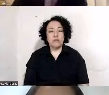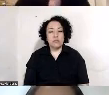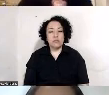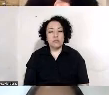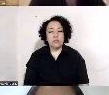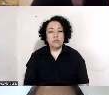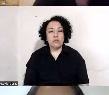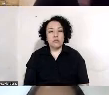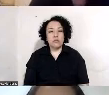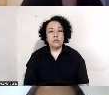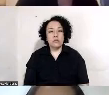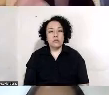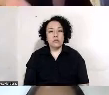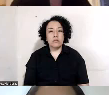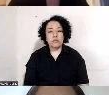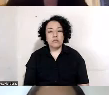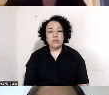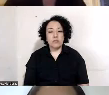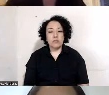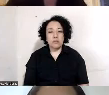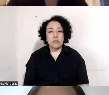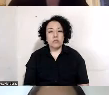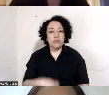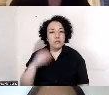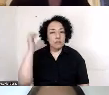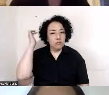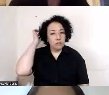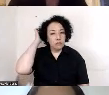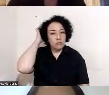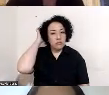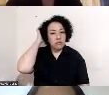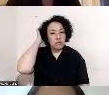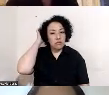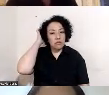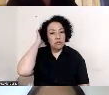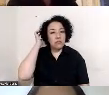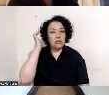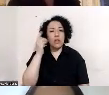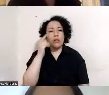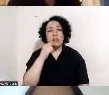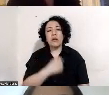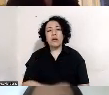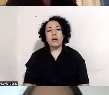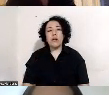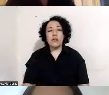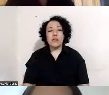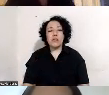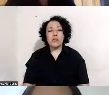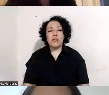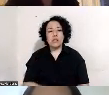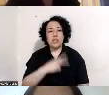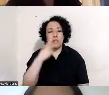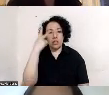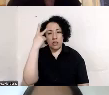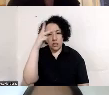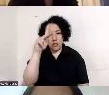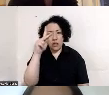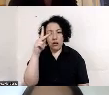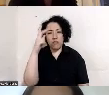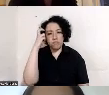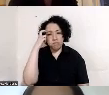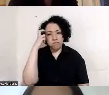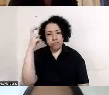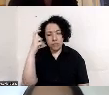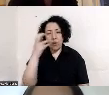either. So that's the breakdown of gender. Então, falando sobre os gêneros, 27